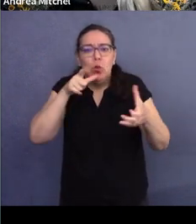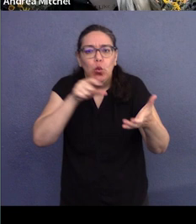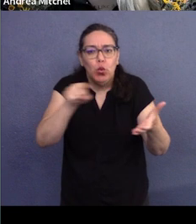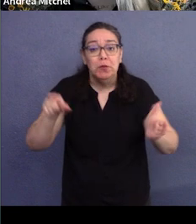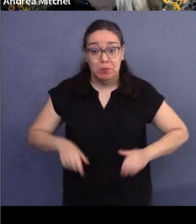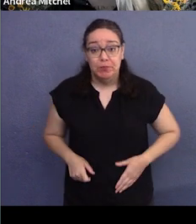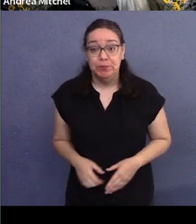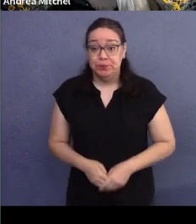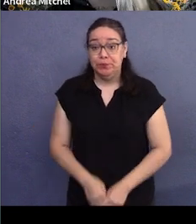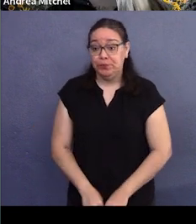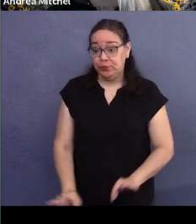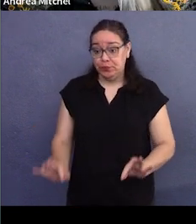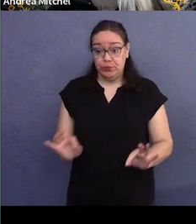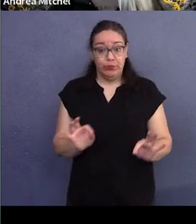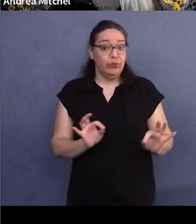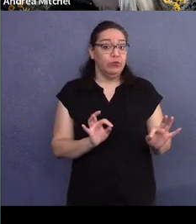Great.